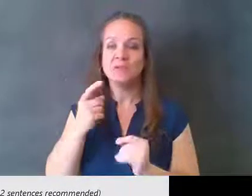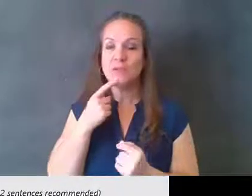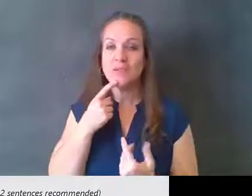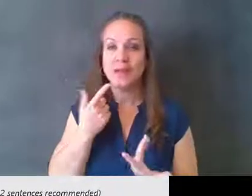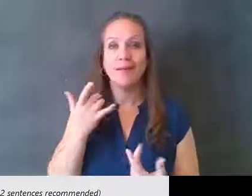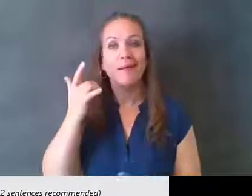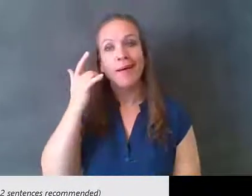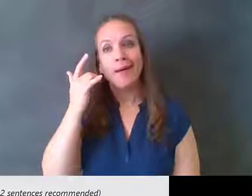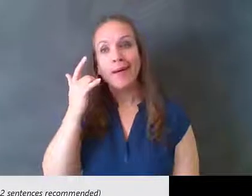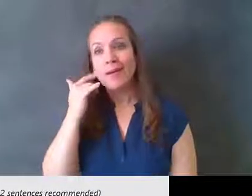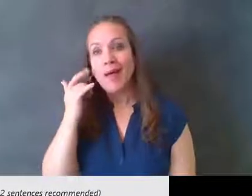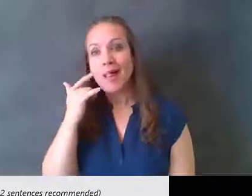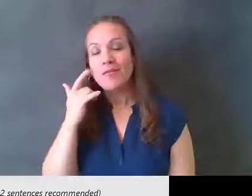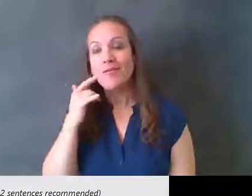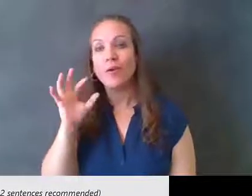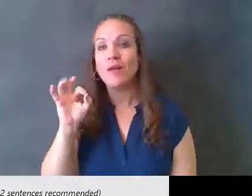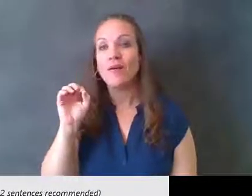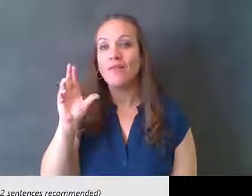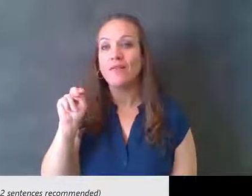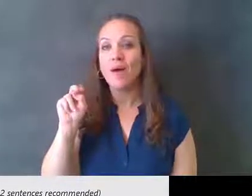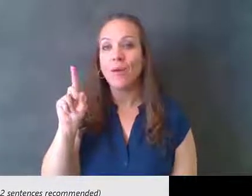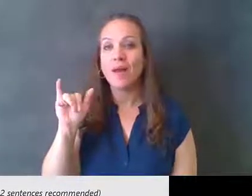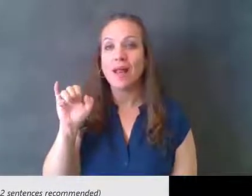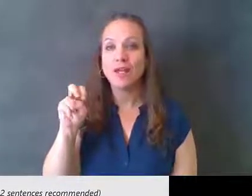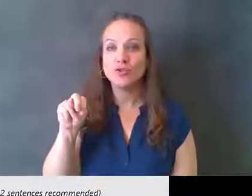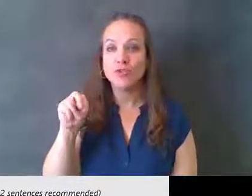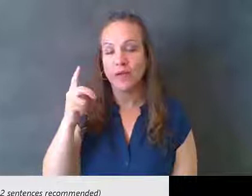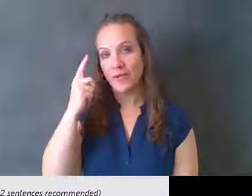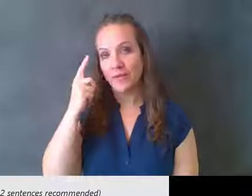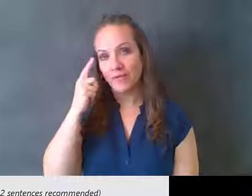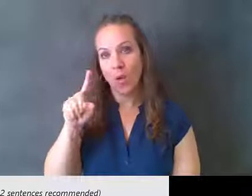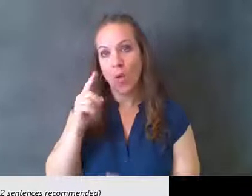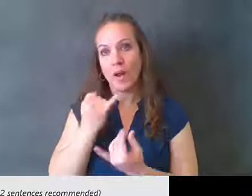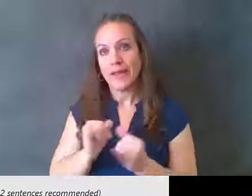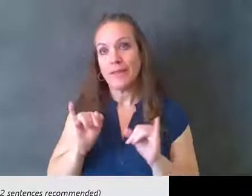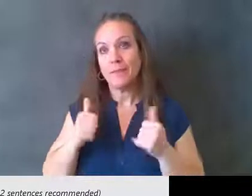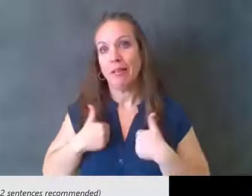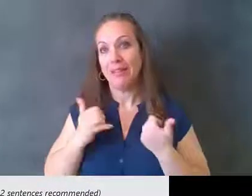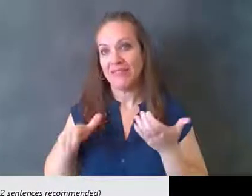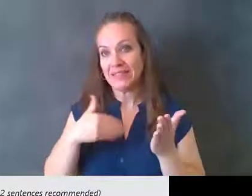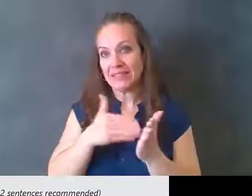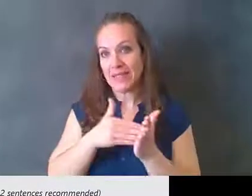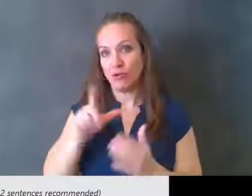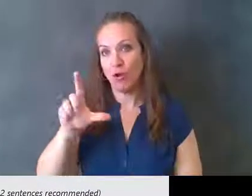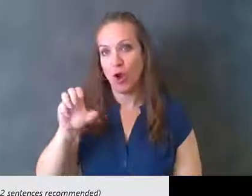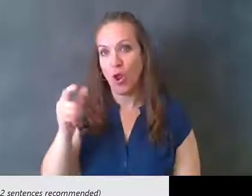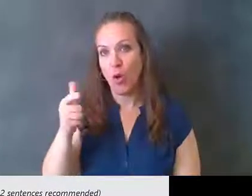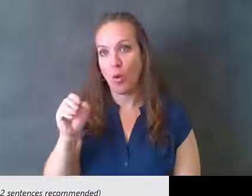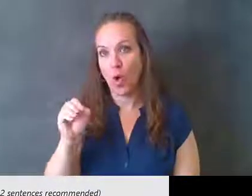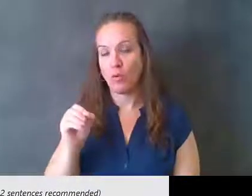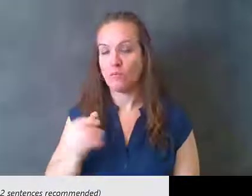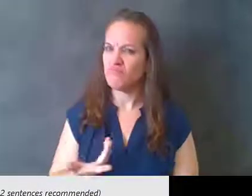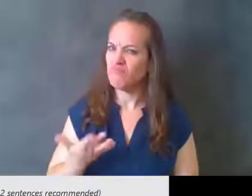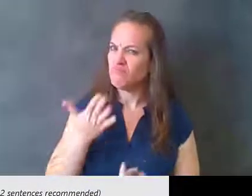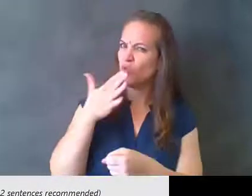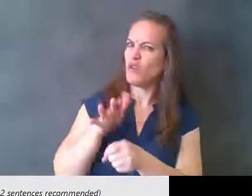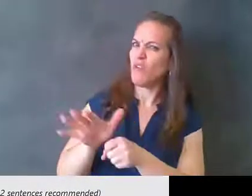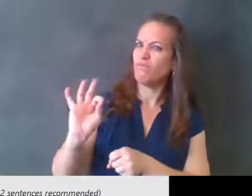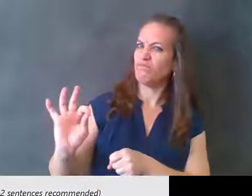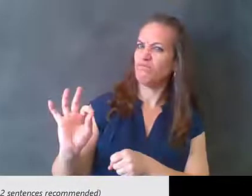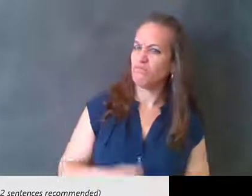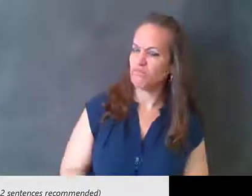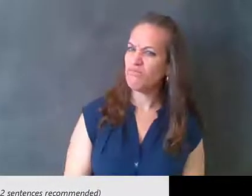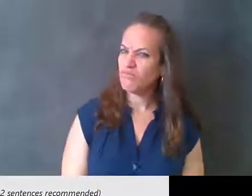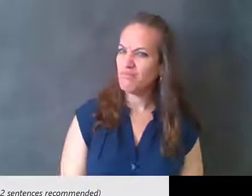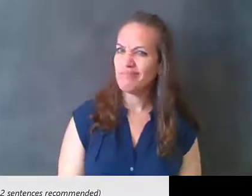Foundation for Independent Living Centers logo. And that's sufficient alt text. You